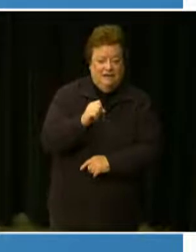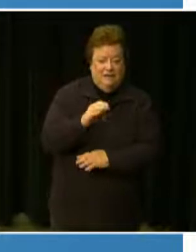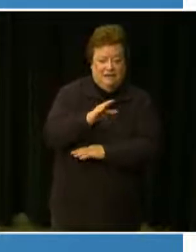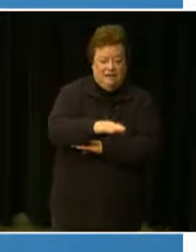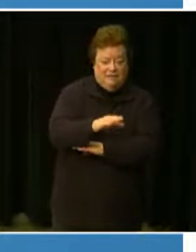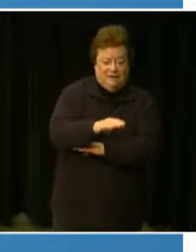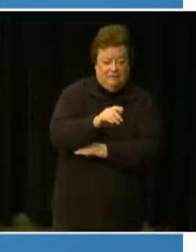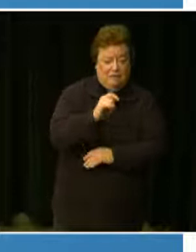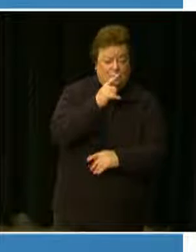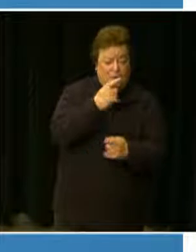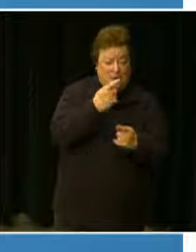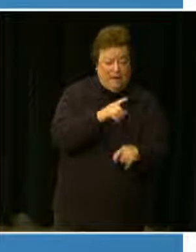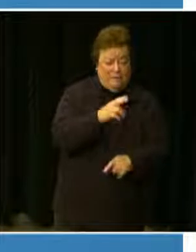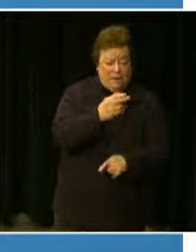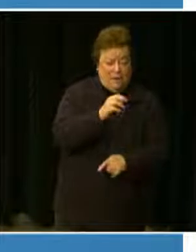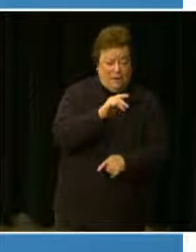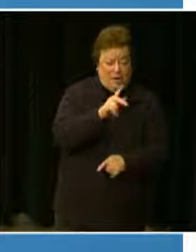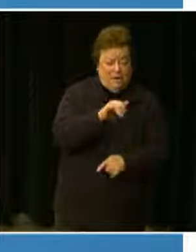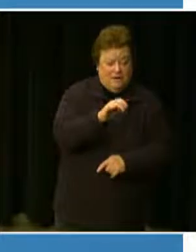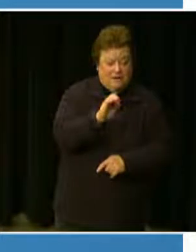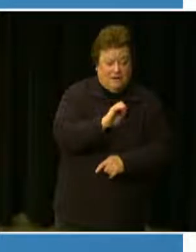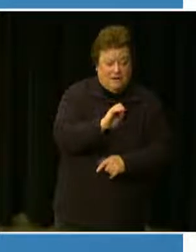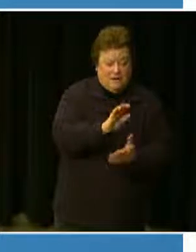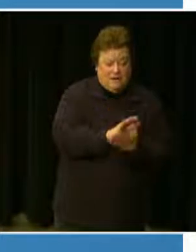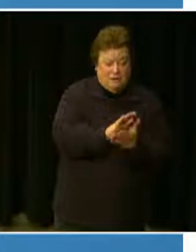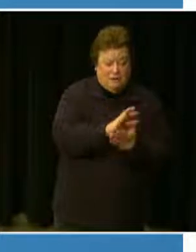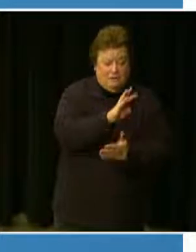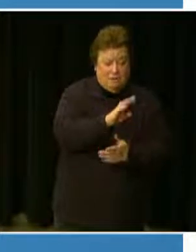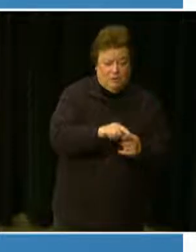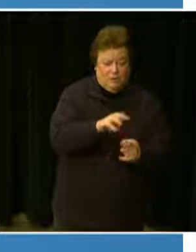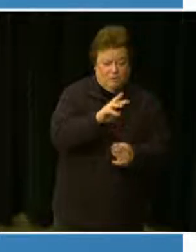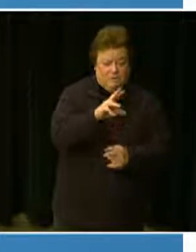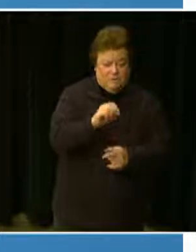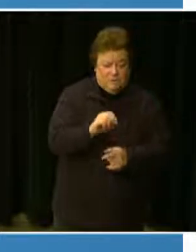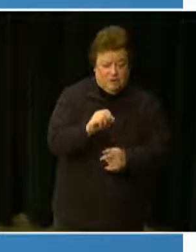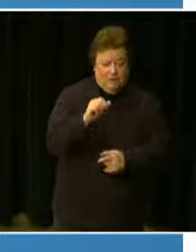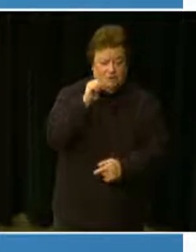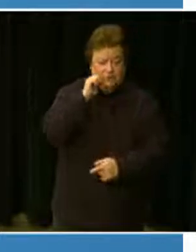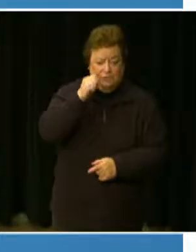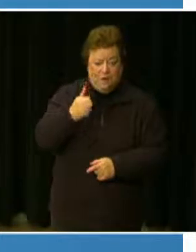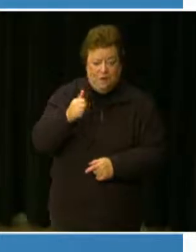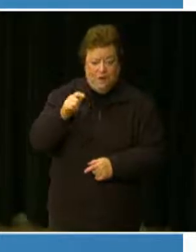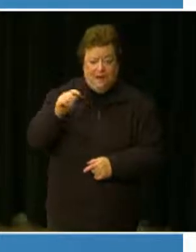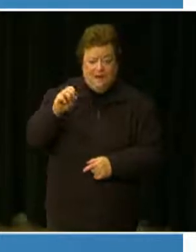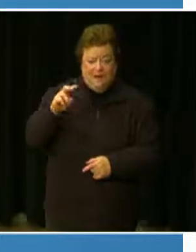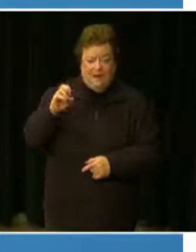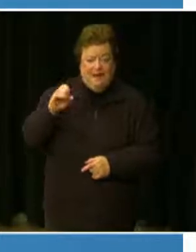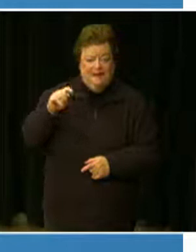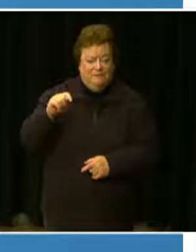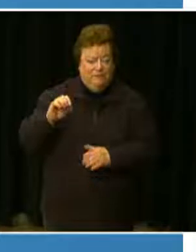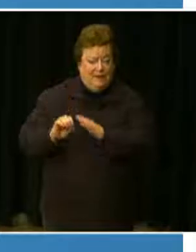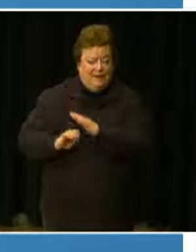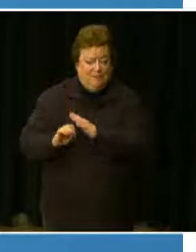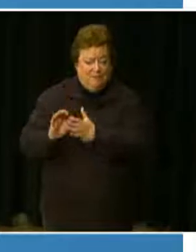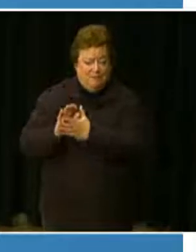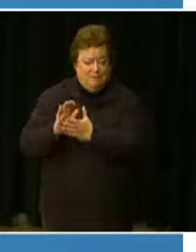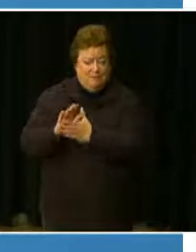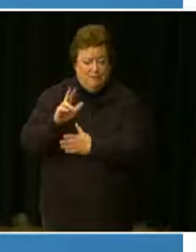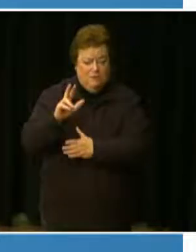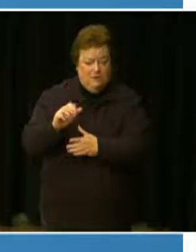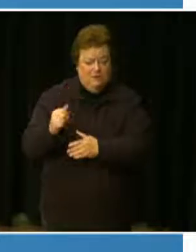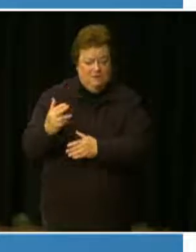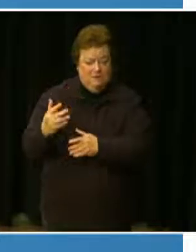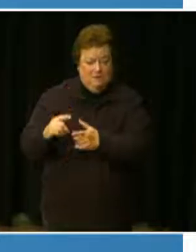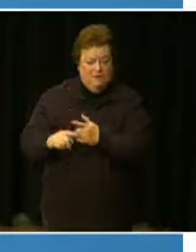Hartley Elementary School from 4 to 6:30. Tomorrow we're hosting a clinic at Everett Elementary School from 3:15